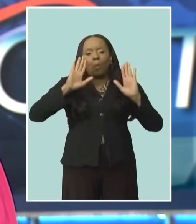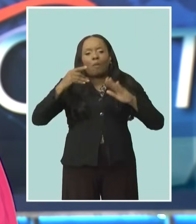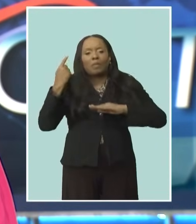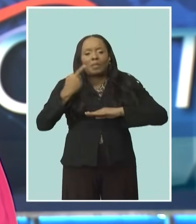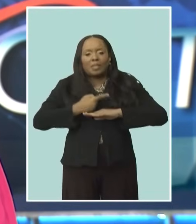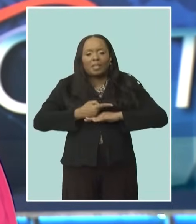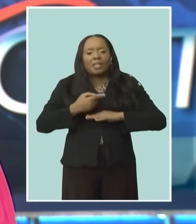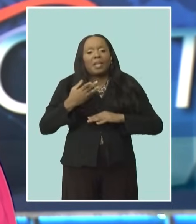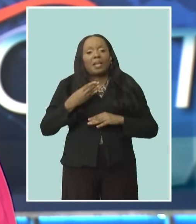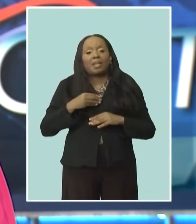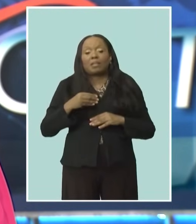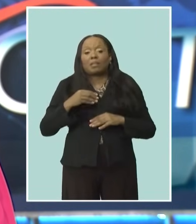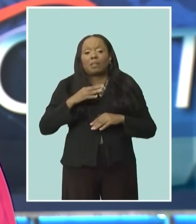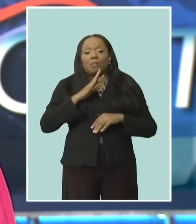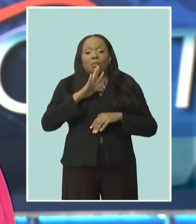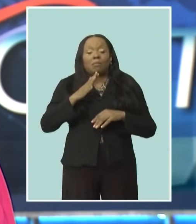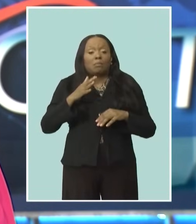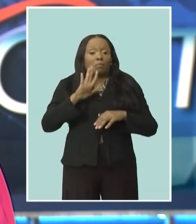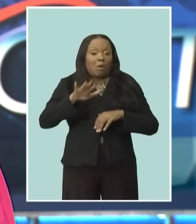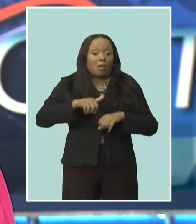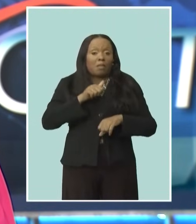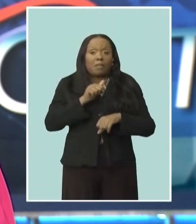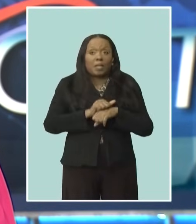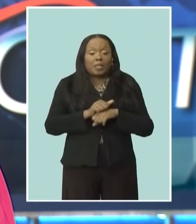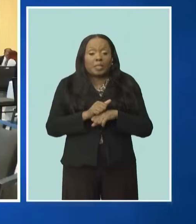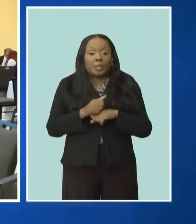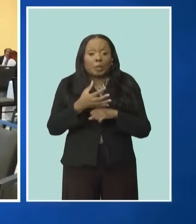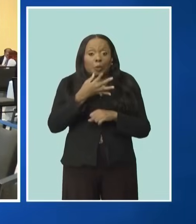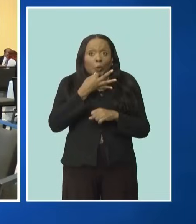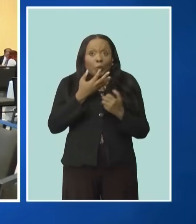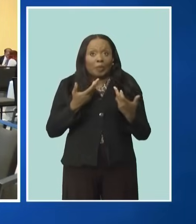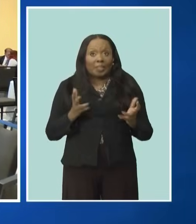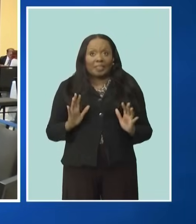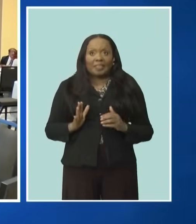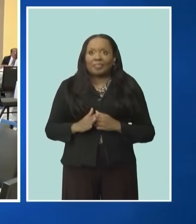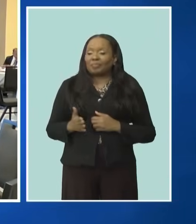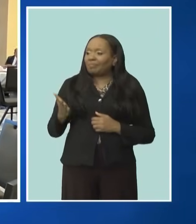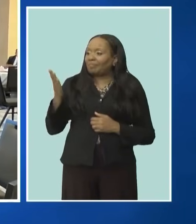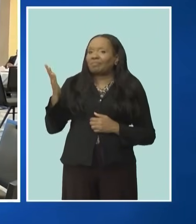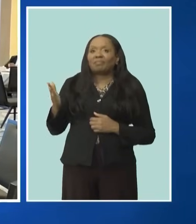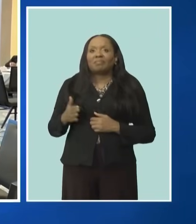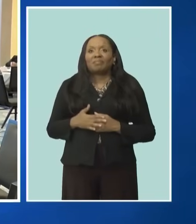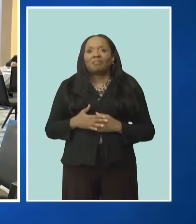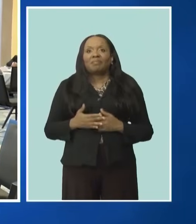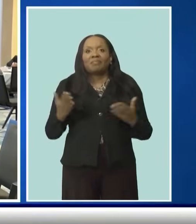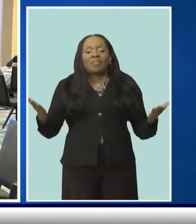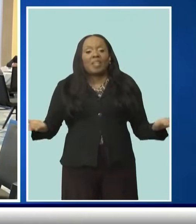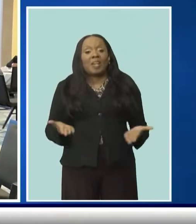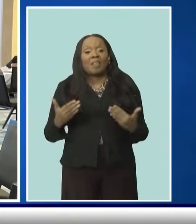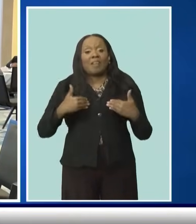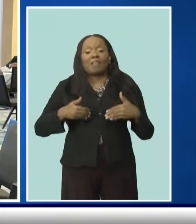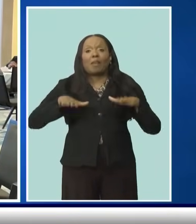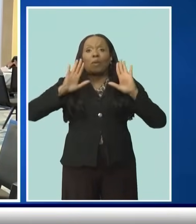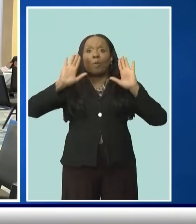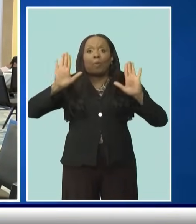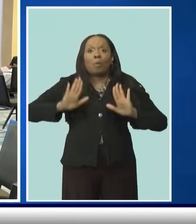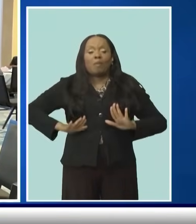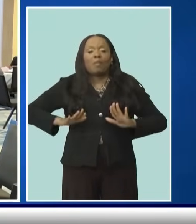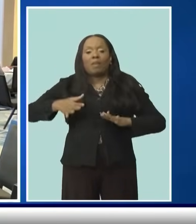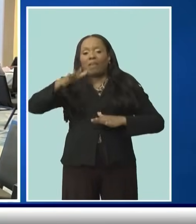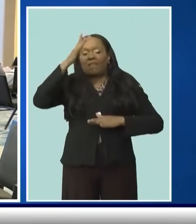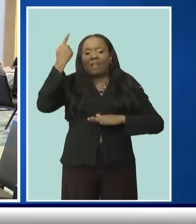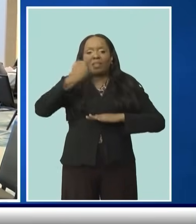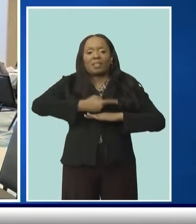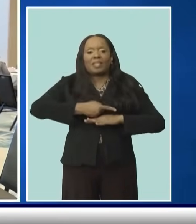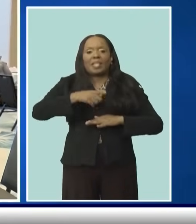and reservations are almost gone. At Hilton Barbados Resort, we have a wonderful Father's Day lunch at our Lighthouse